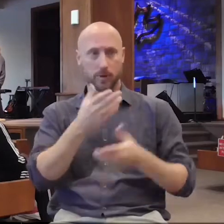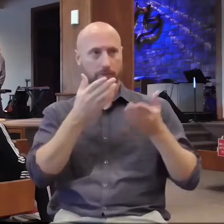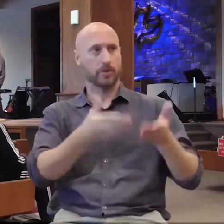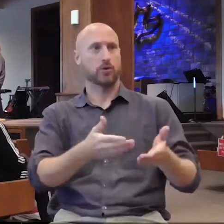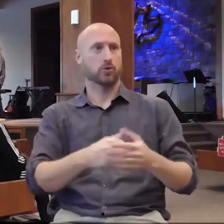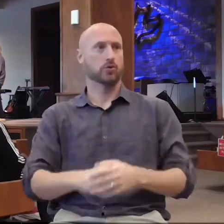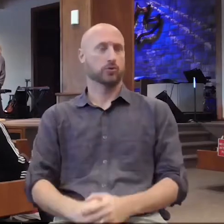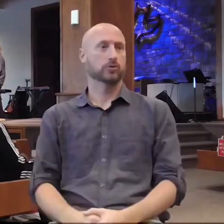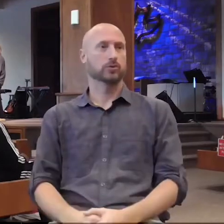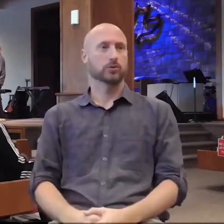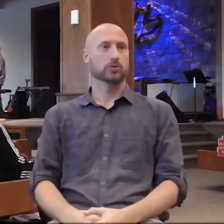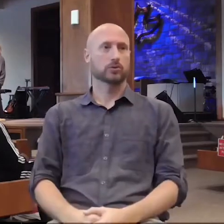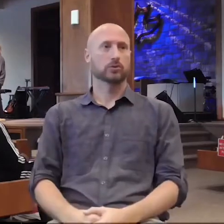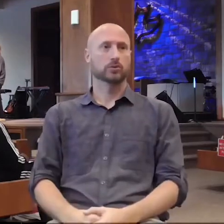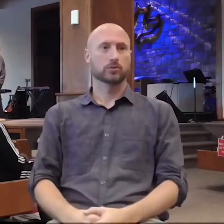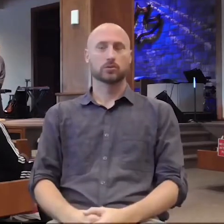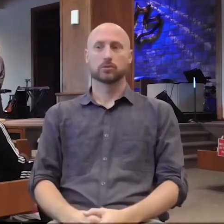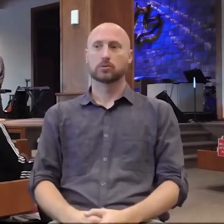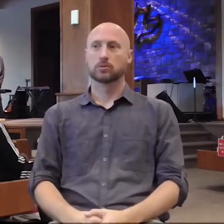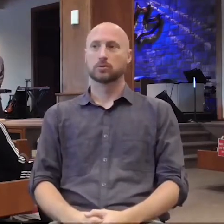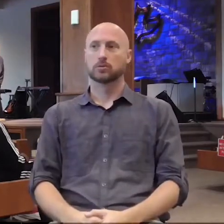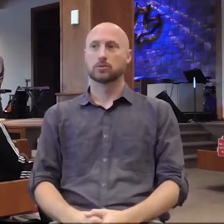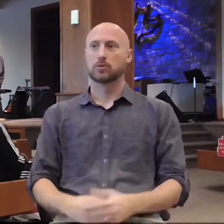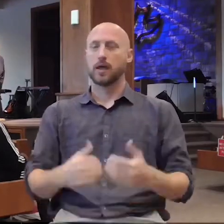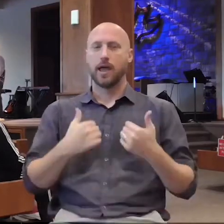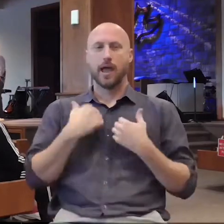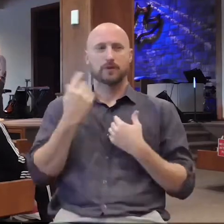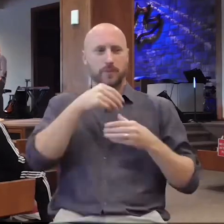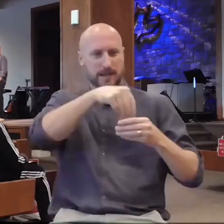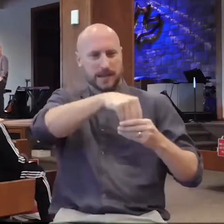to the eye. There's an atrophy